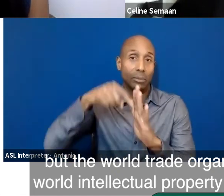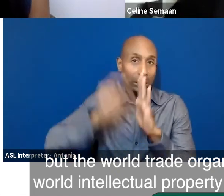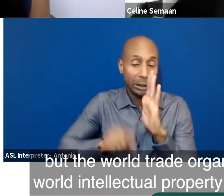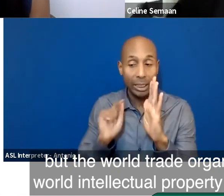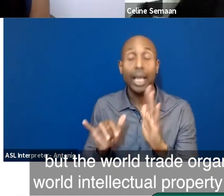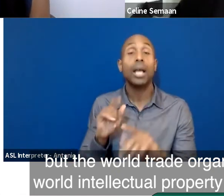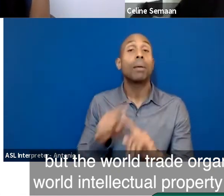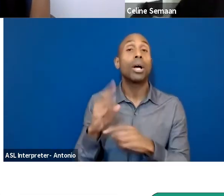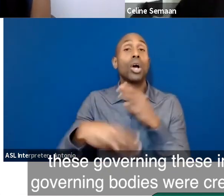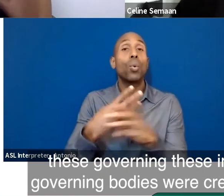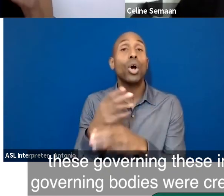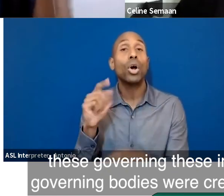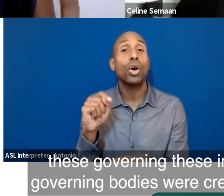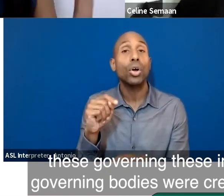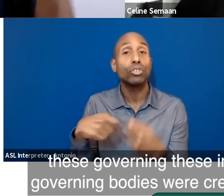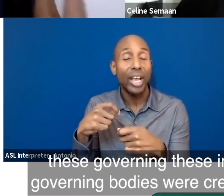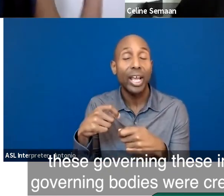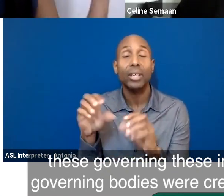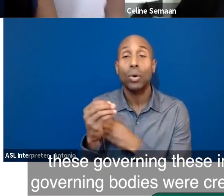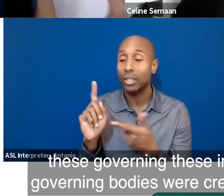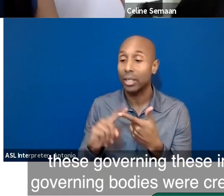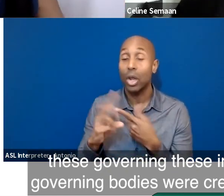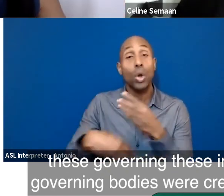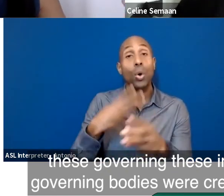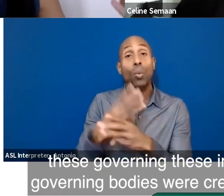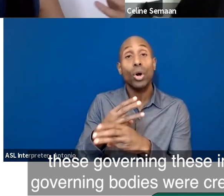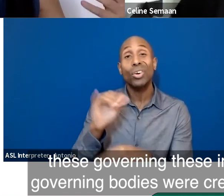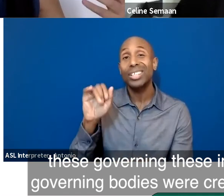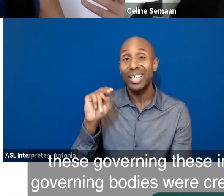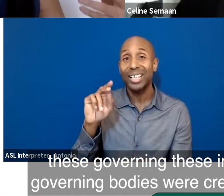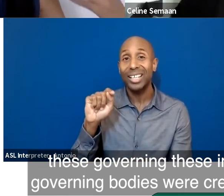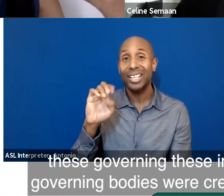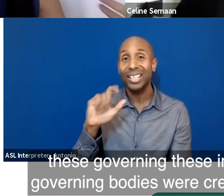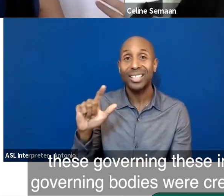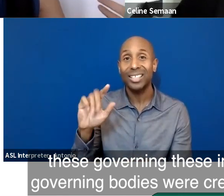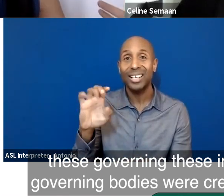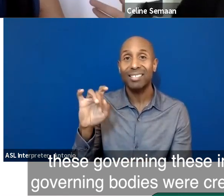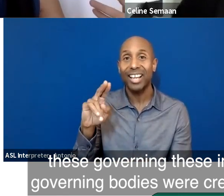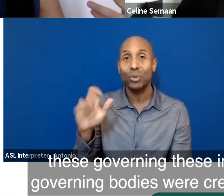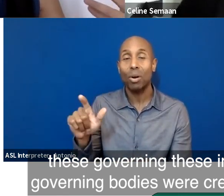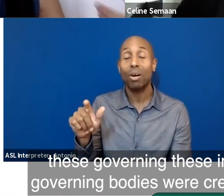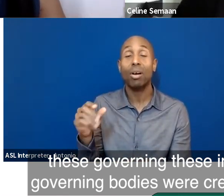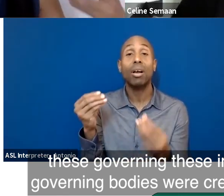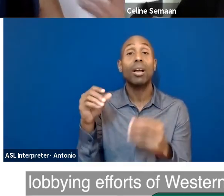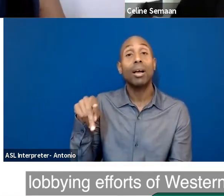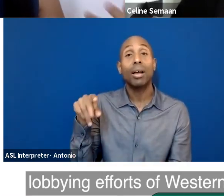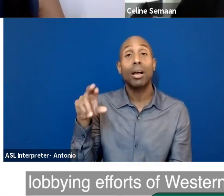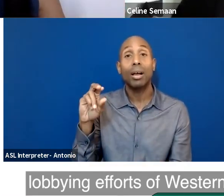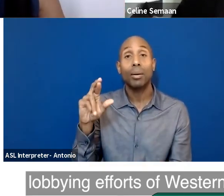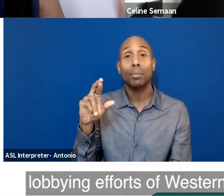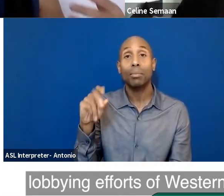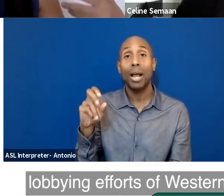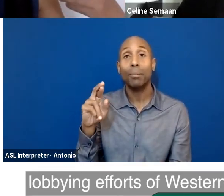Intellectual Property Organization, these international governing bodies were created from the